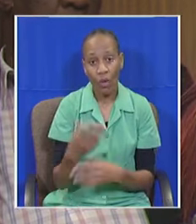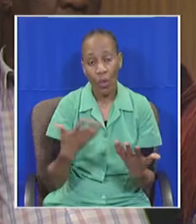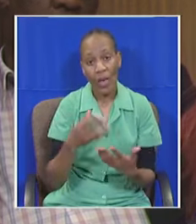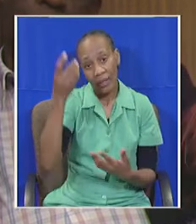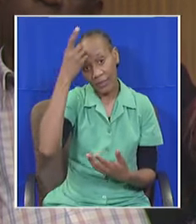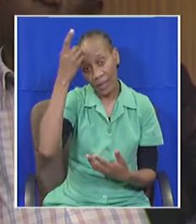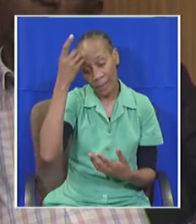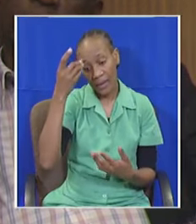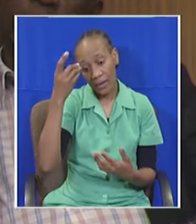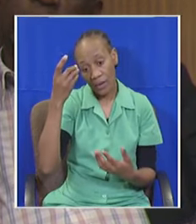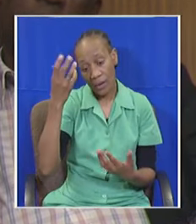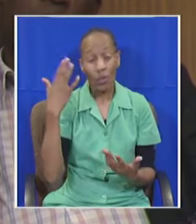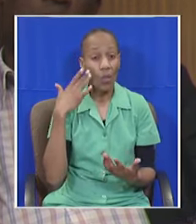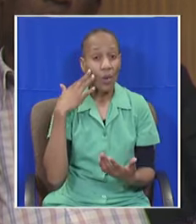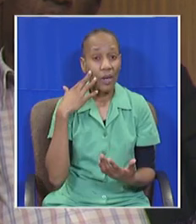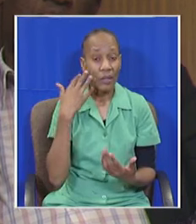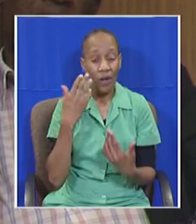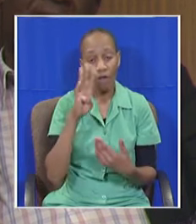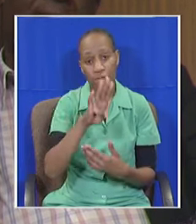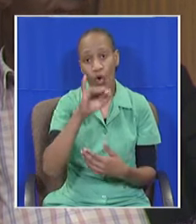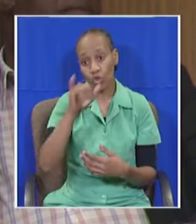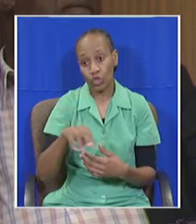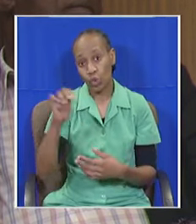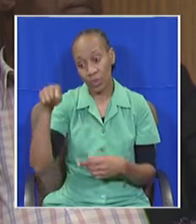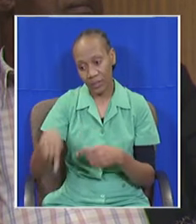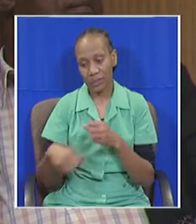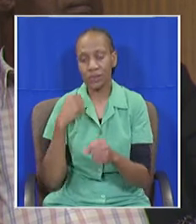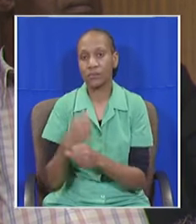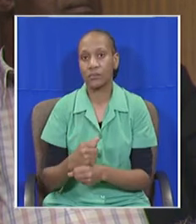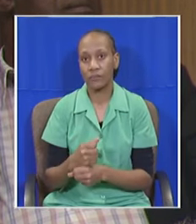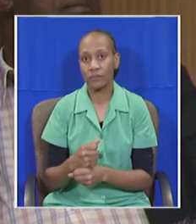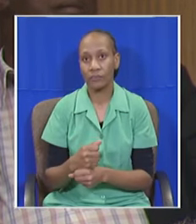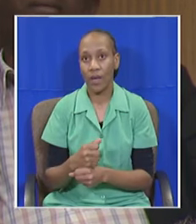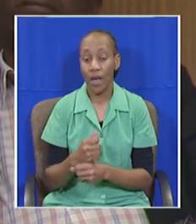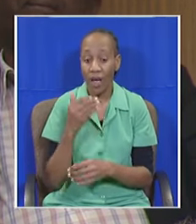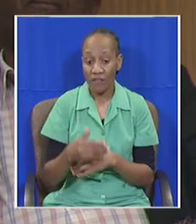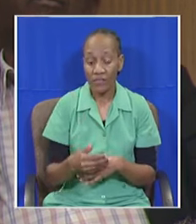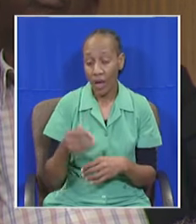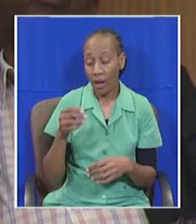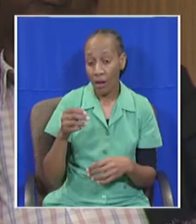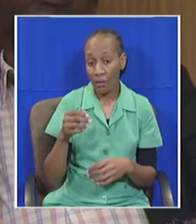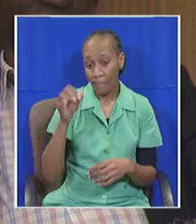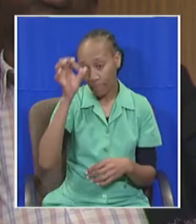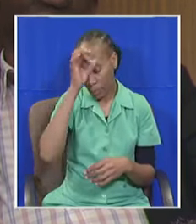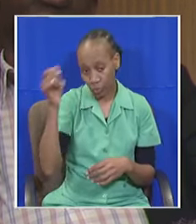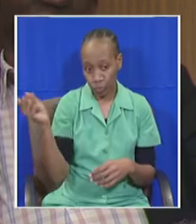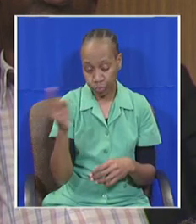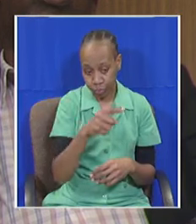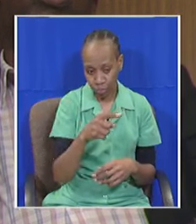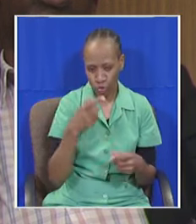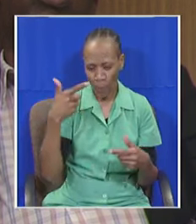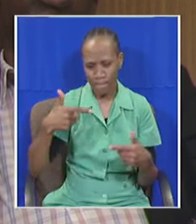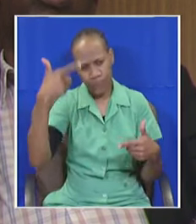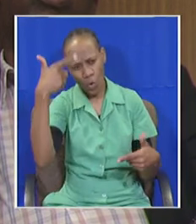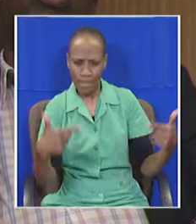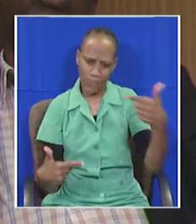on Sunday night, 4 June 2017. This move led to a shootout between the suspects and the